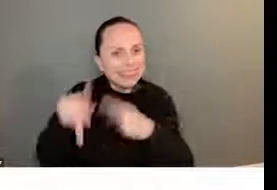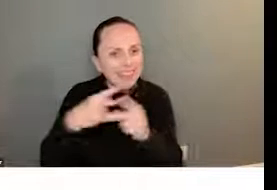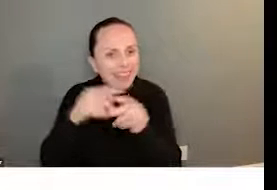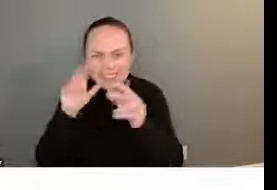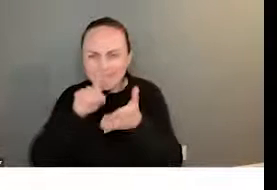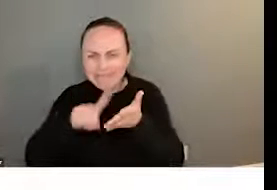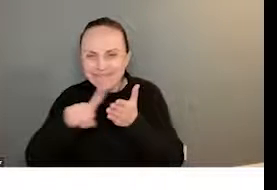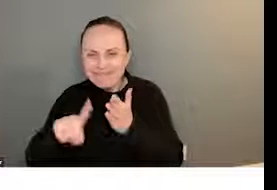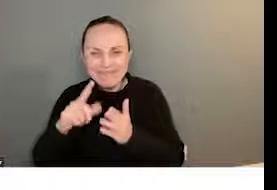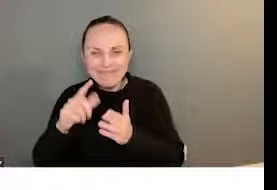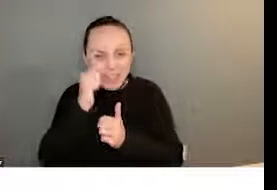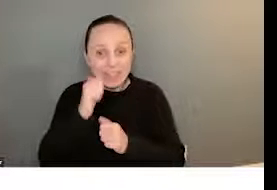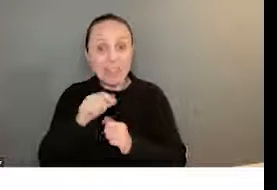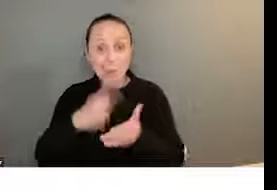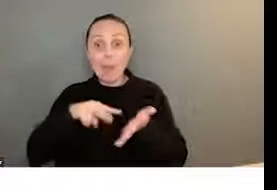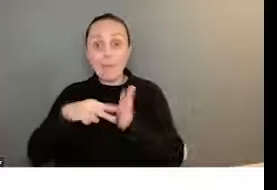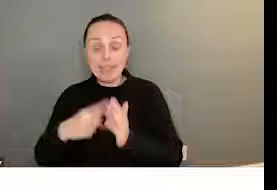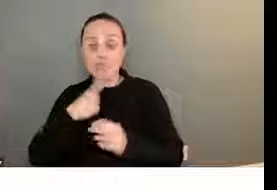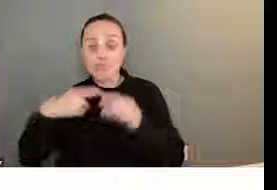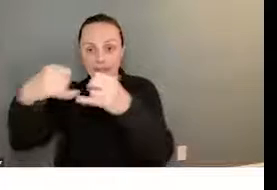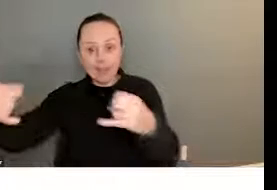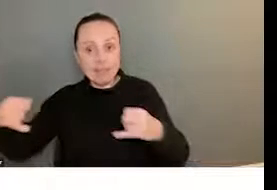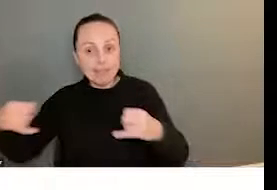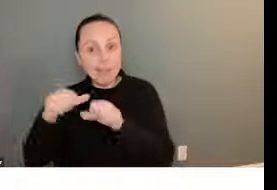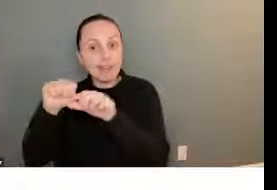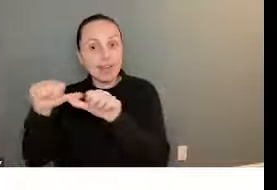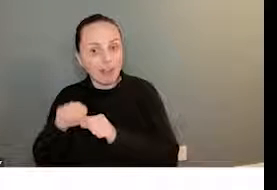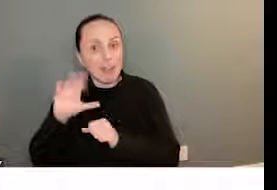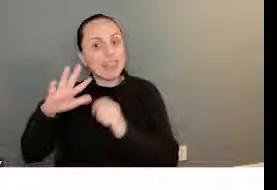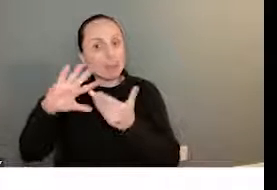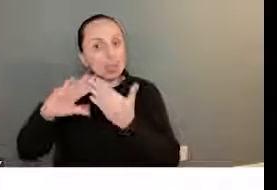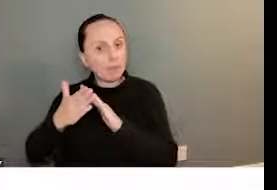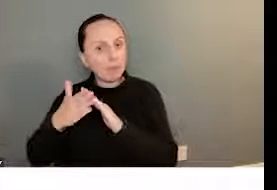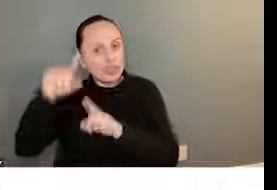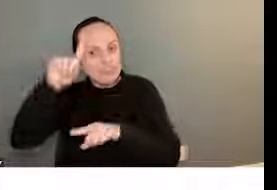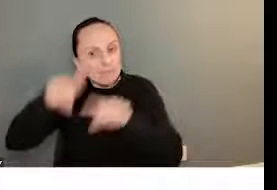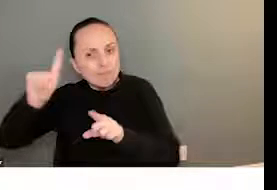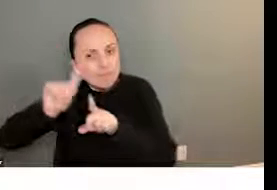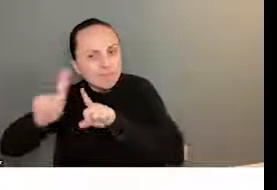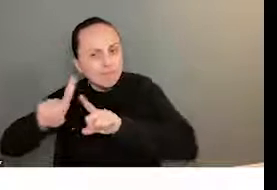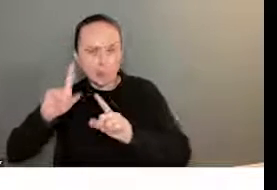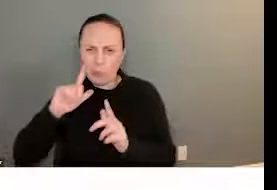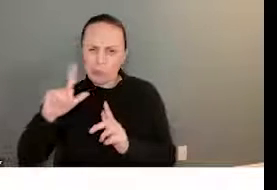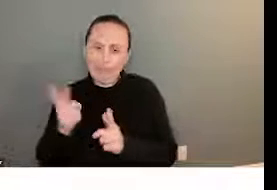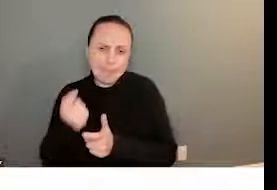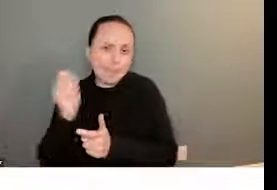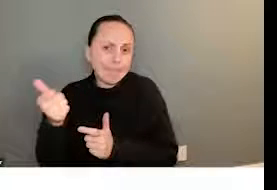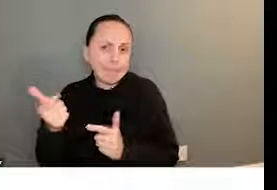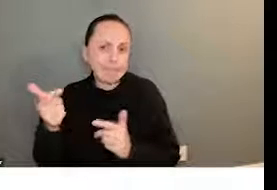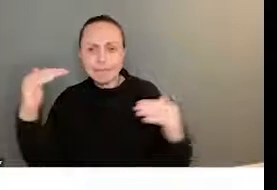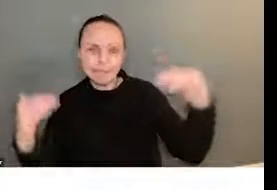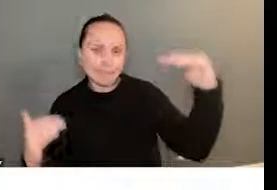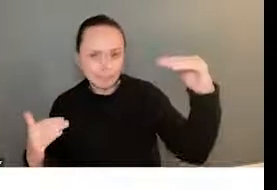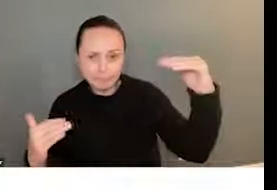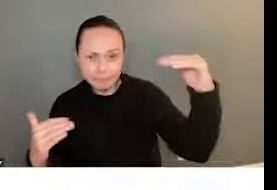is saying is that for red line areas, their community composition is much smaller. It's way more compact.